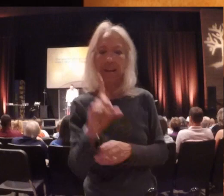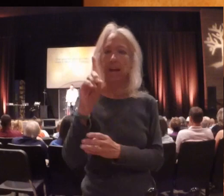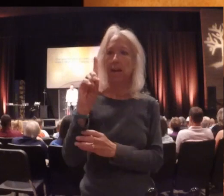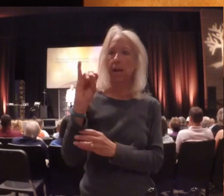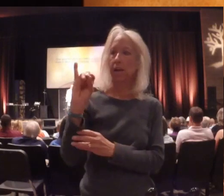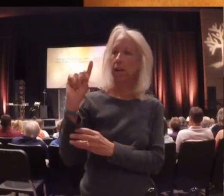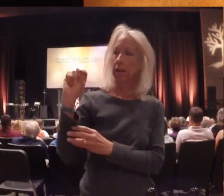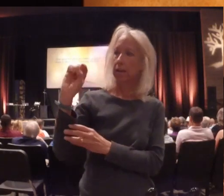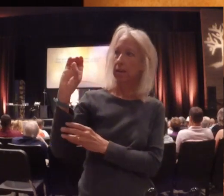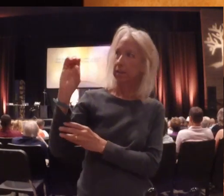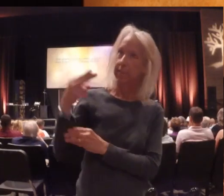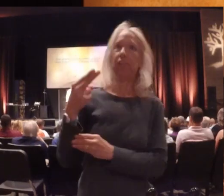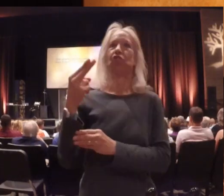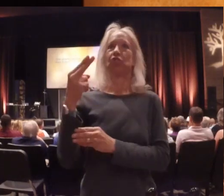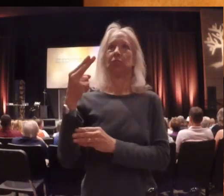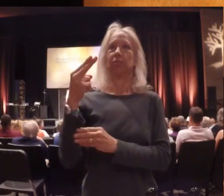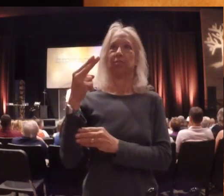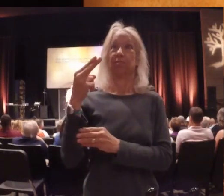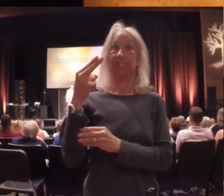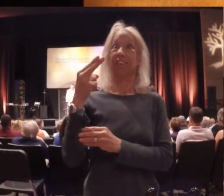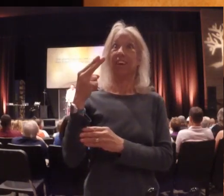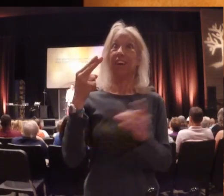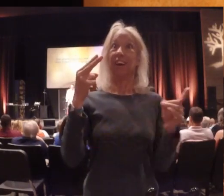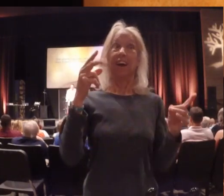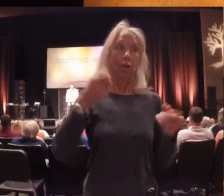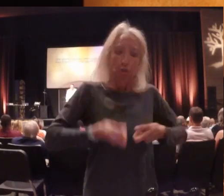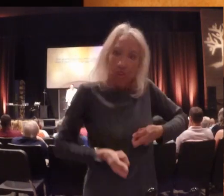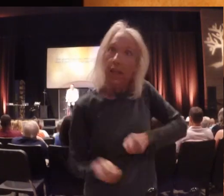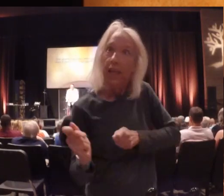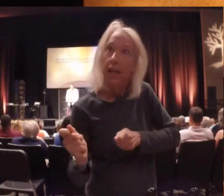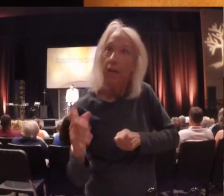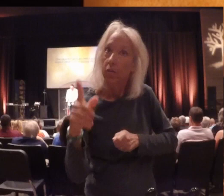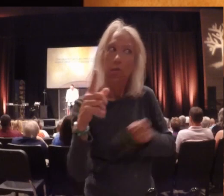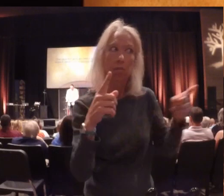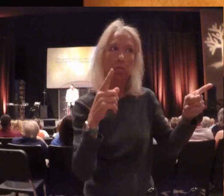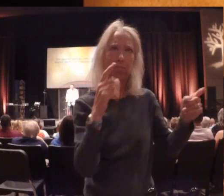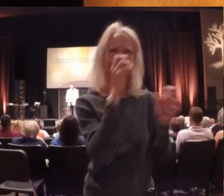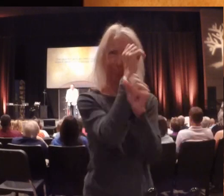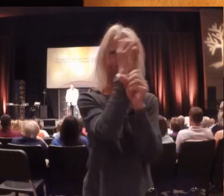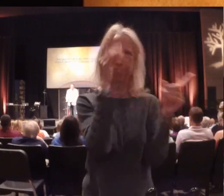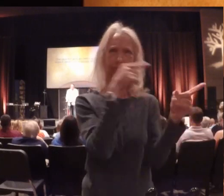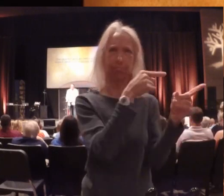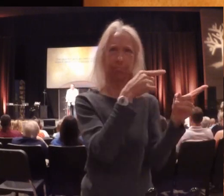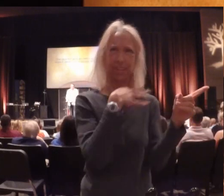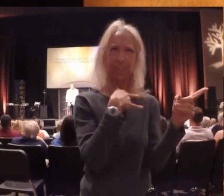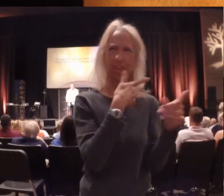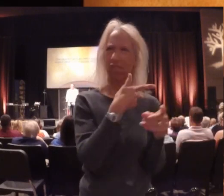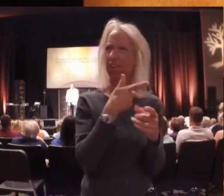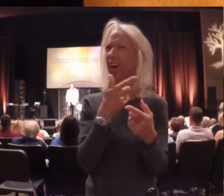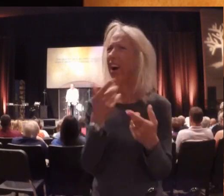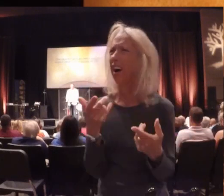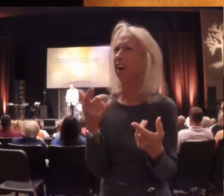Okay, I'm trying to put myself in one of these king's shoes. Okay, my men are dying. My animals are dropping left